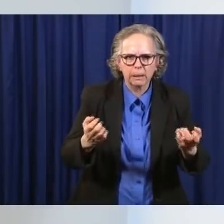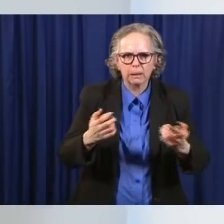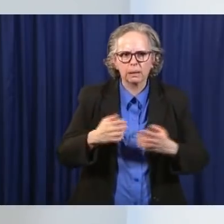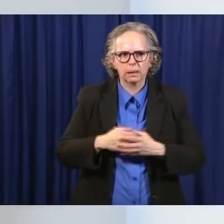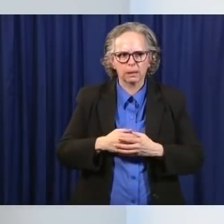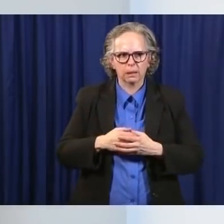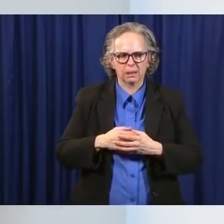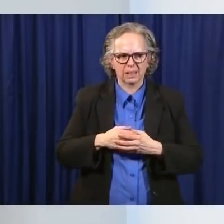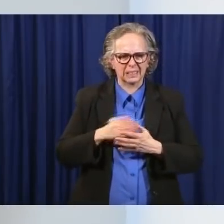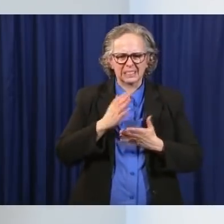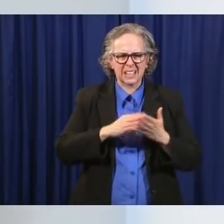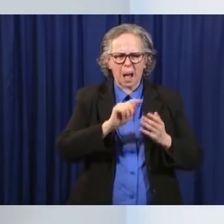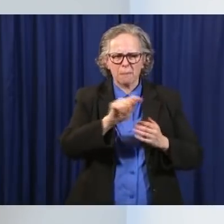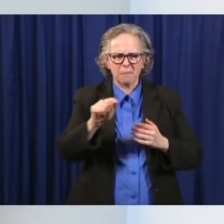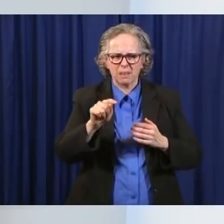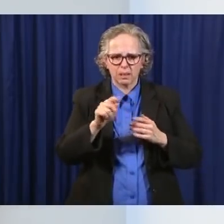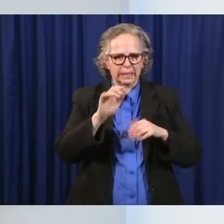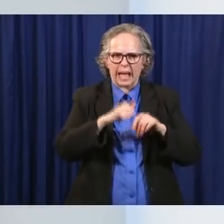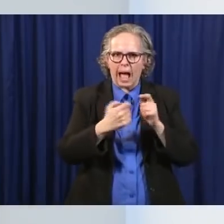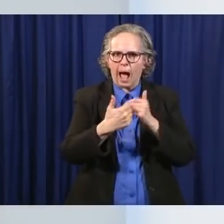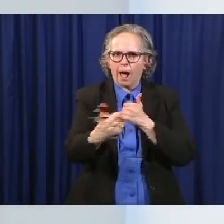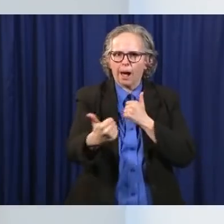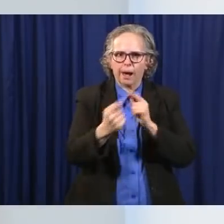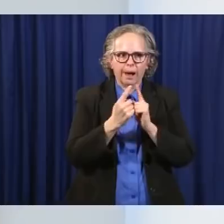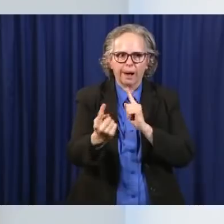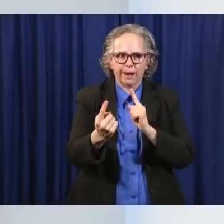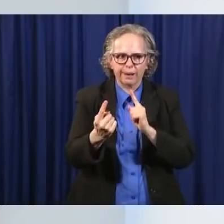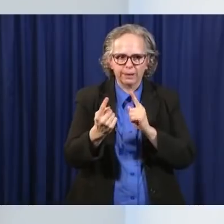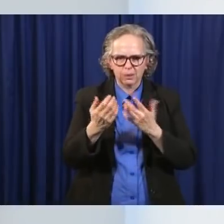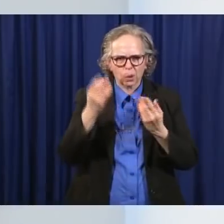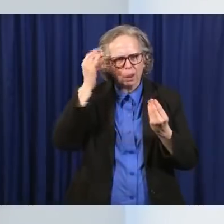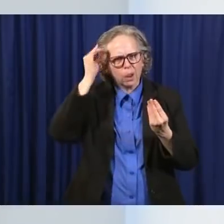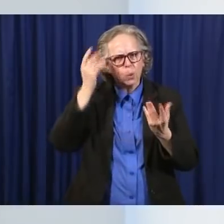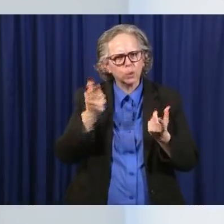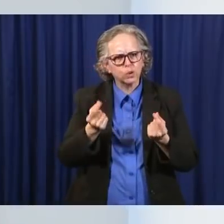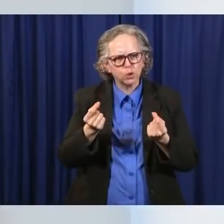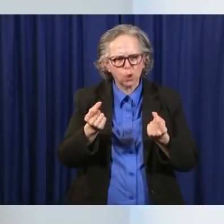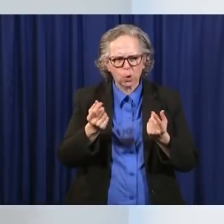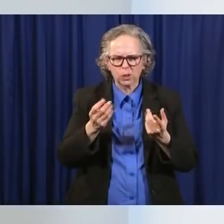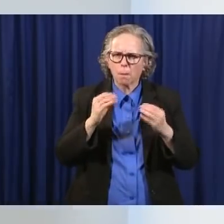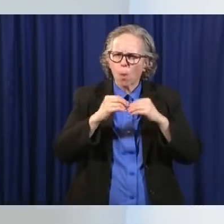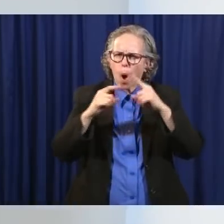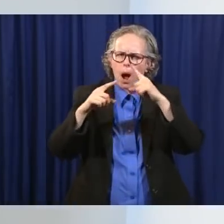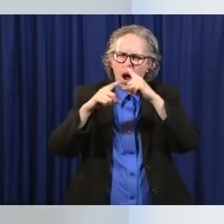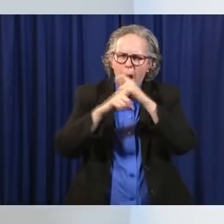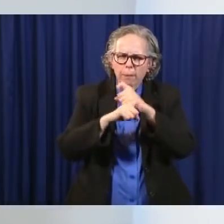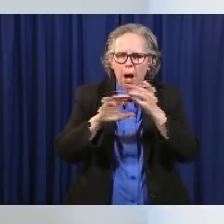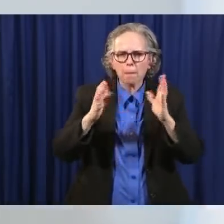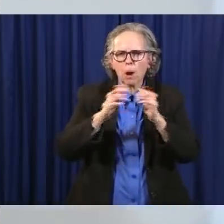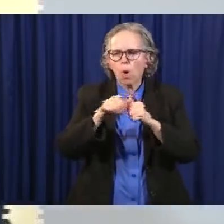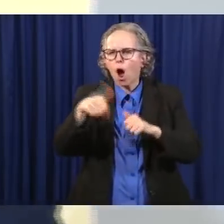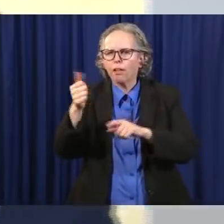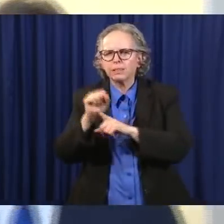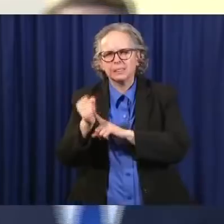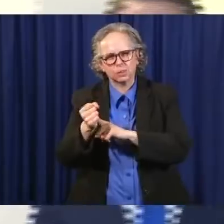of those settings all have to be accounted for, which are a little more complex than a lot of the other situations that we're in.